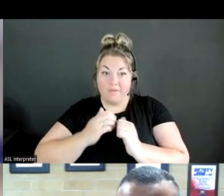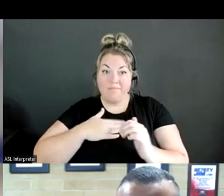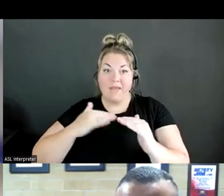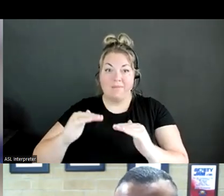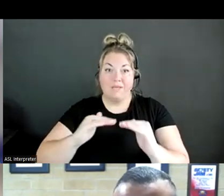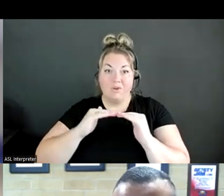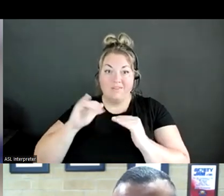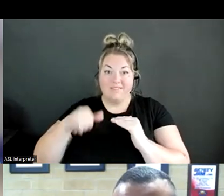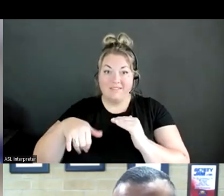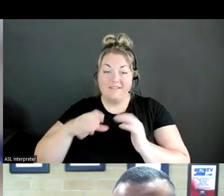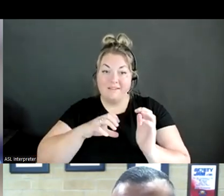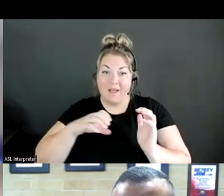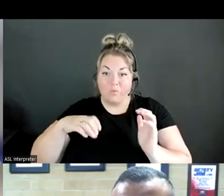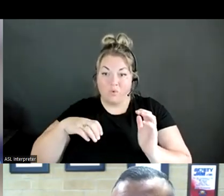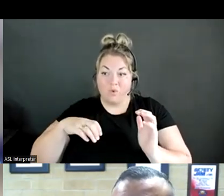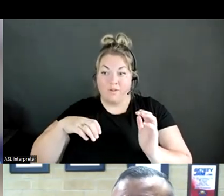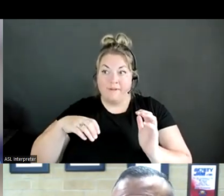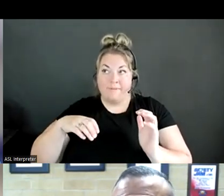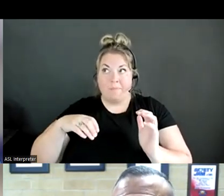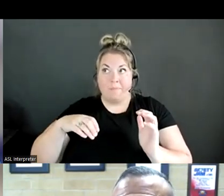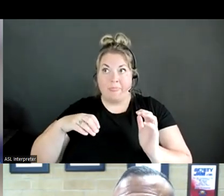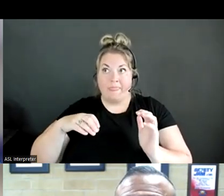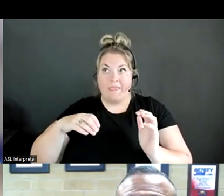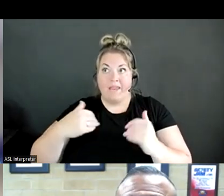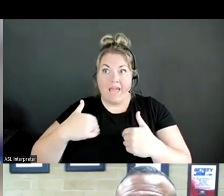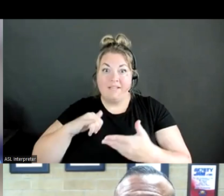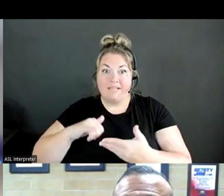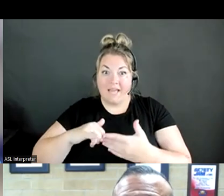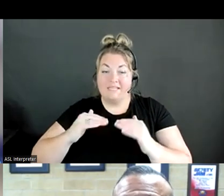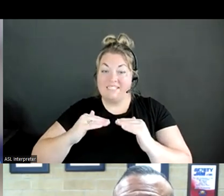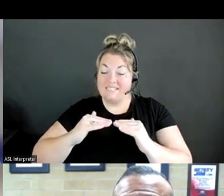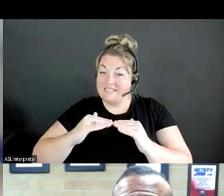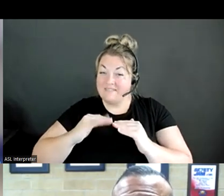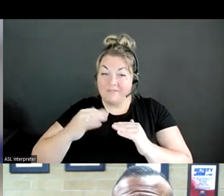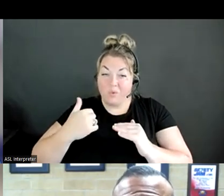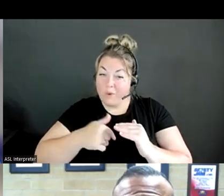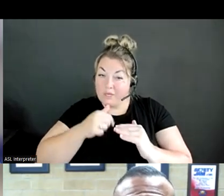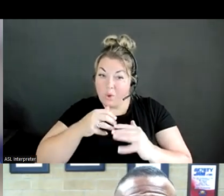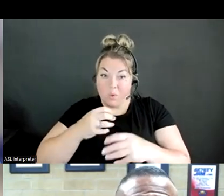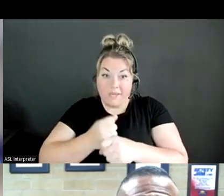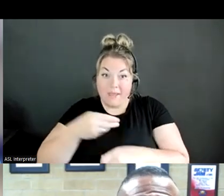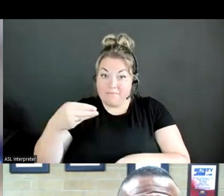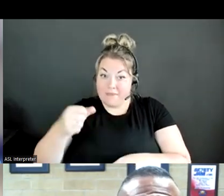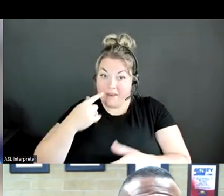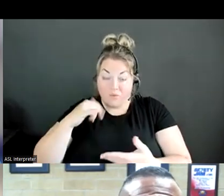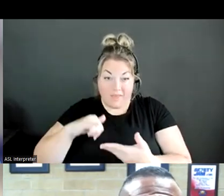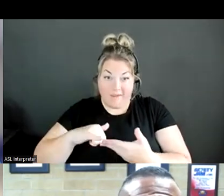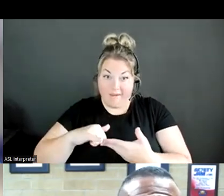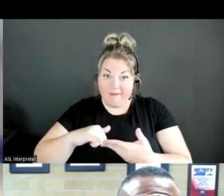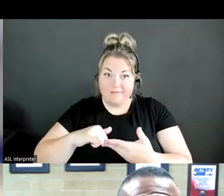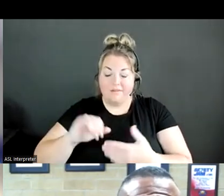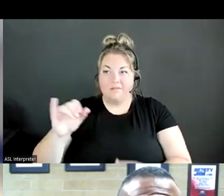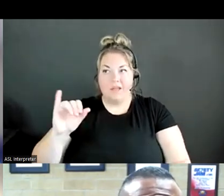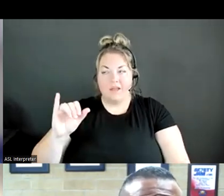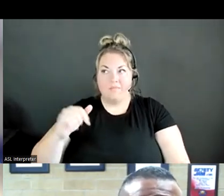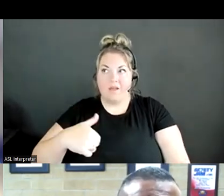this council, and having it, even if we don't get paid for it, like,